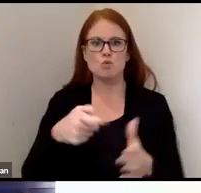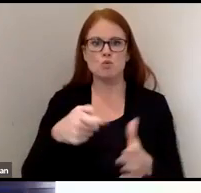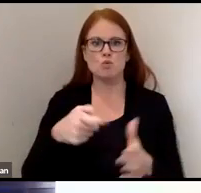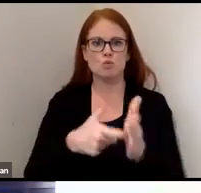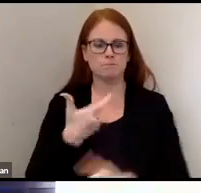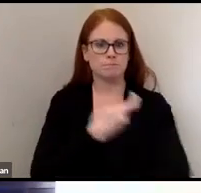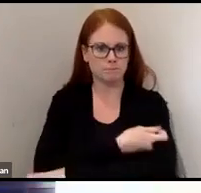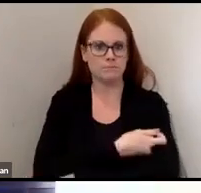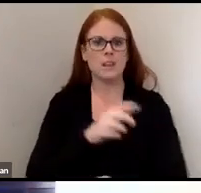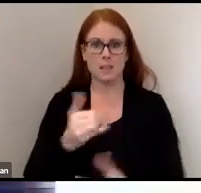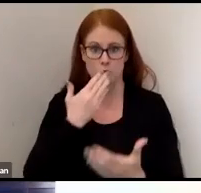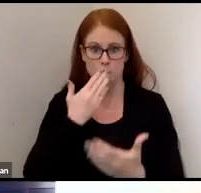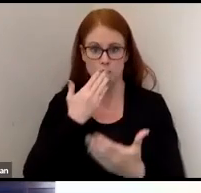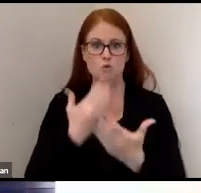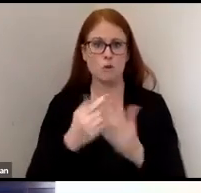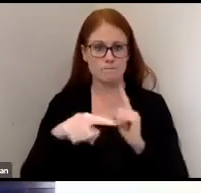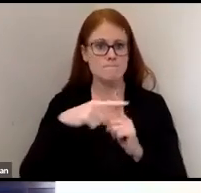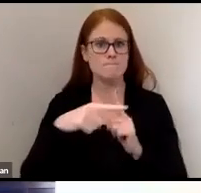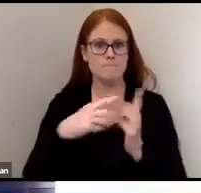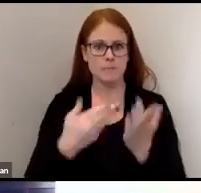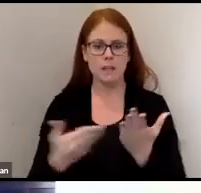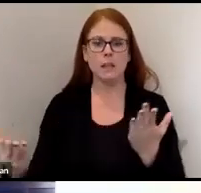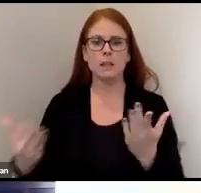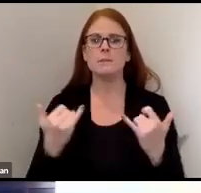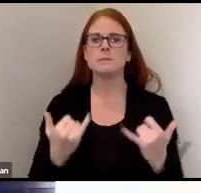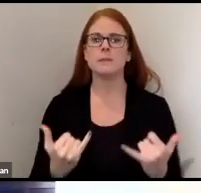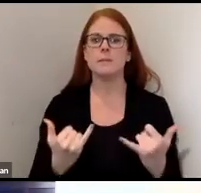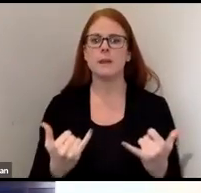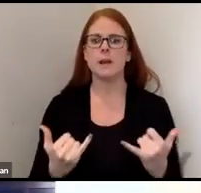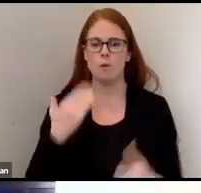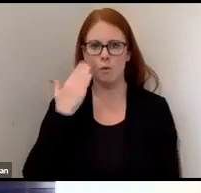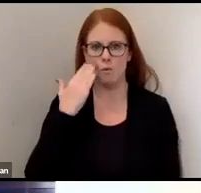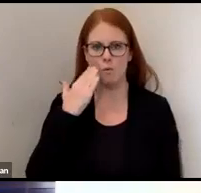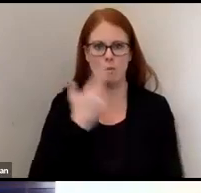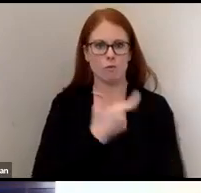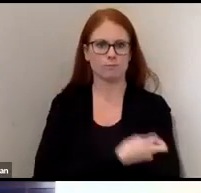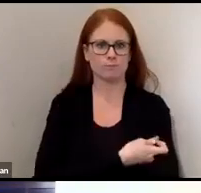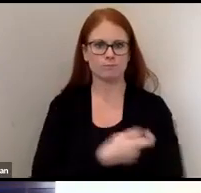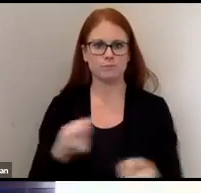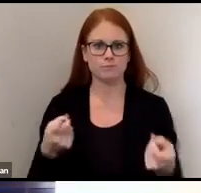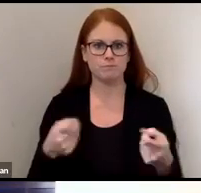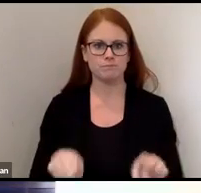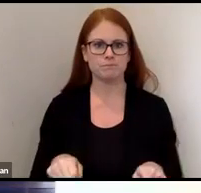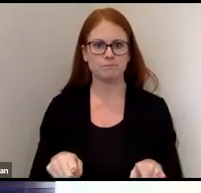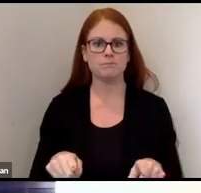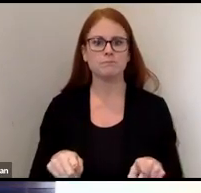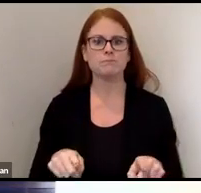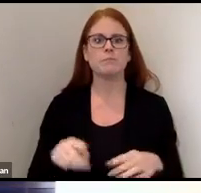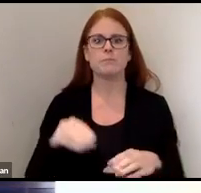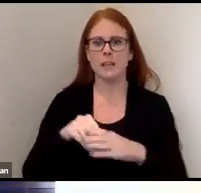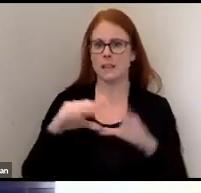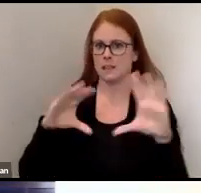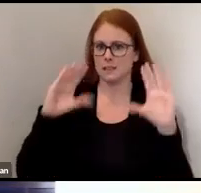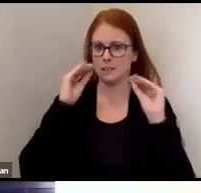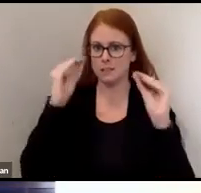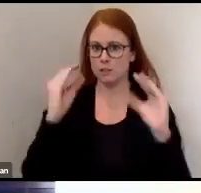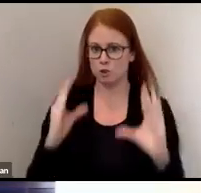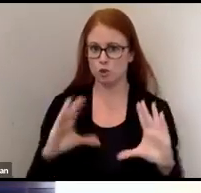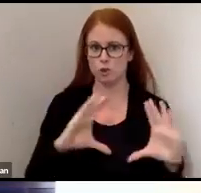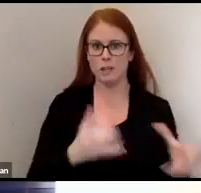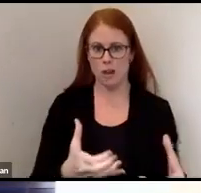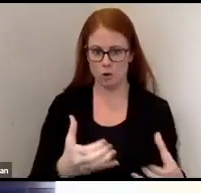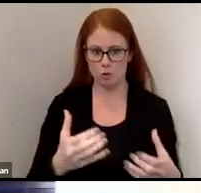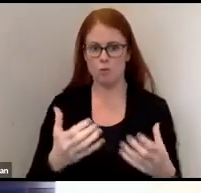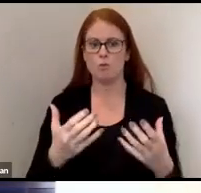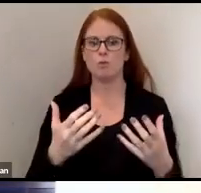that's a good thing. I know right now there's a vaccination going on in the educator category, and I'd like Elizabeth